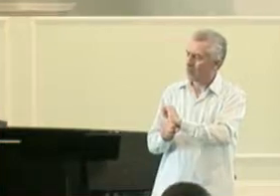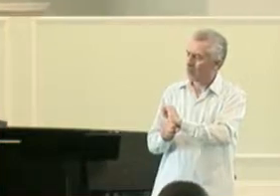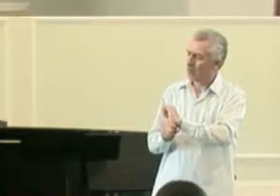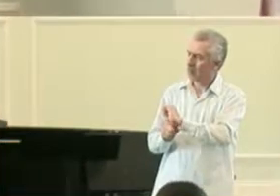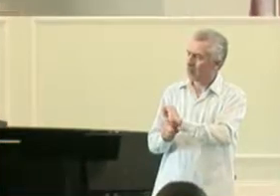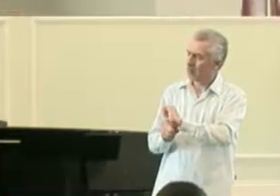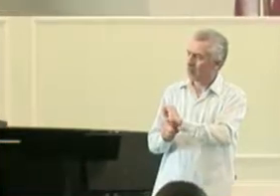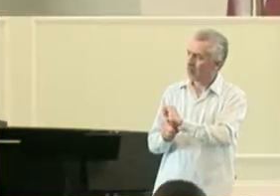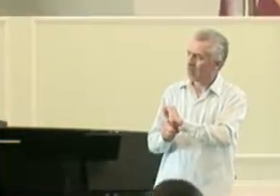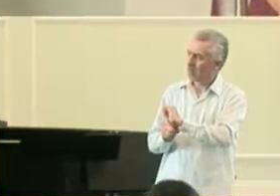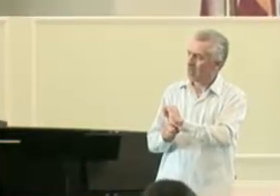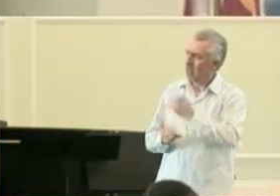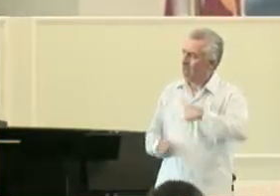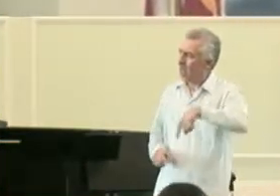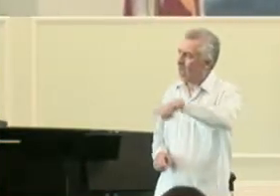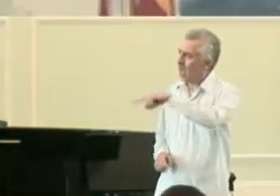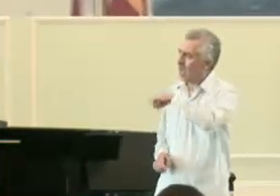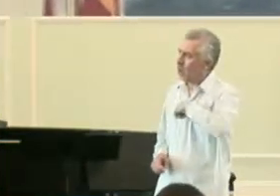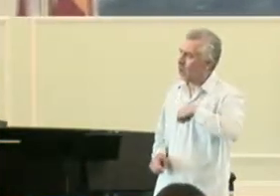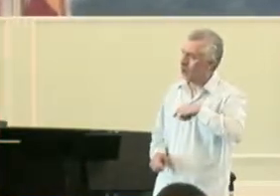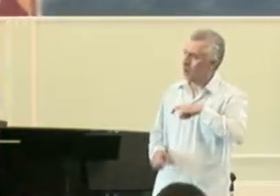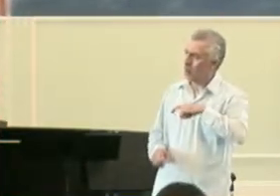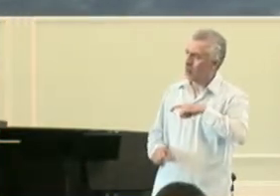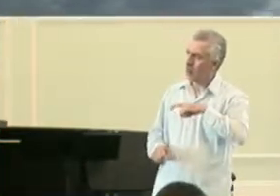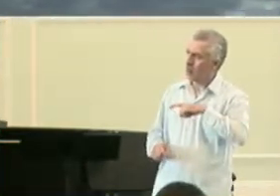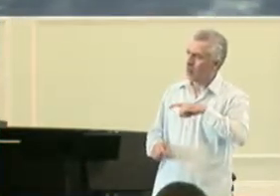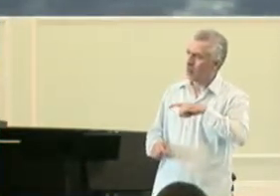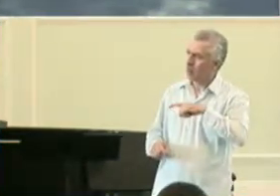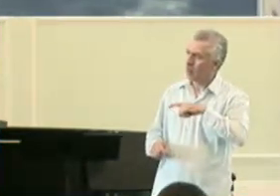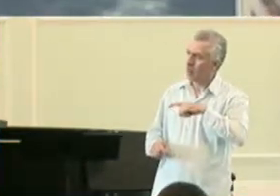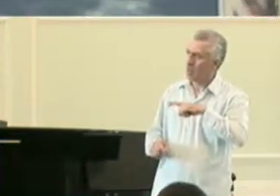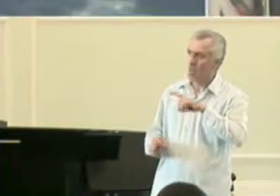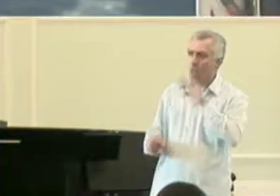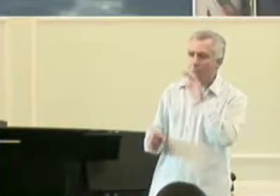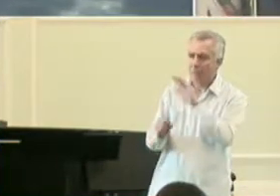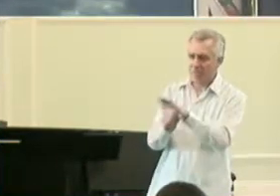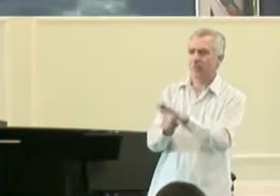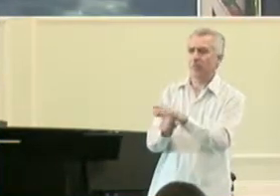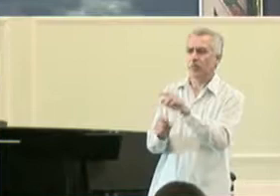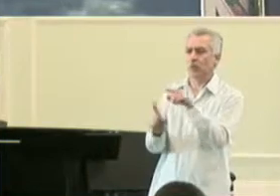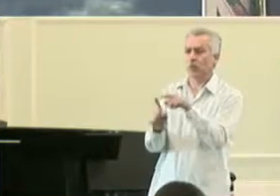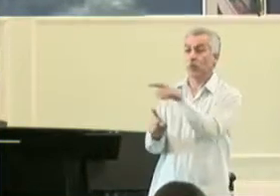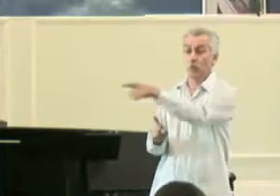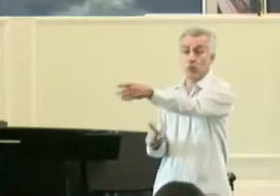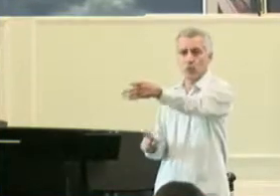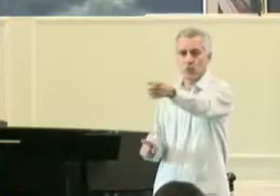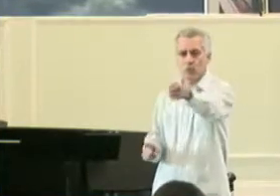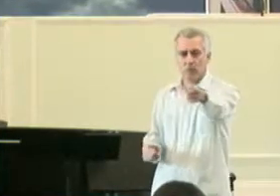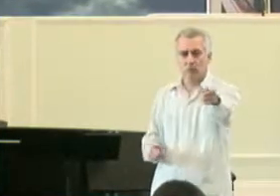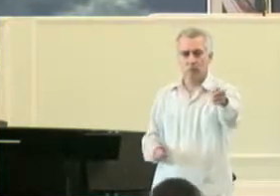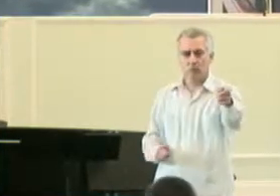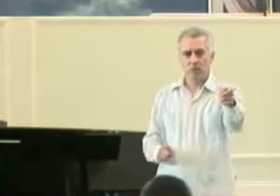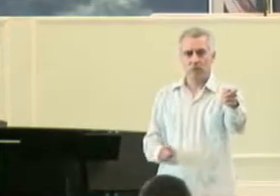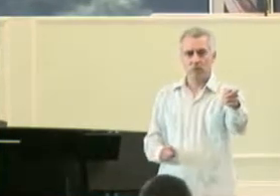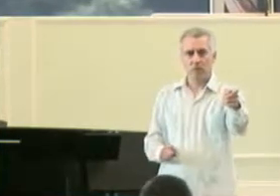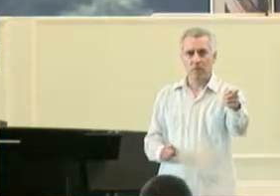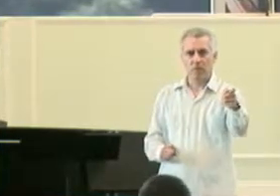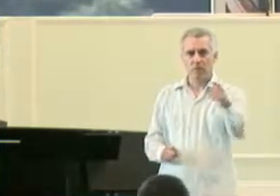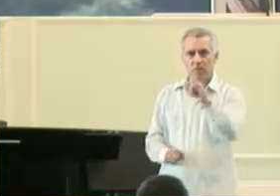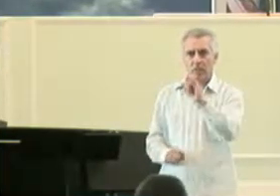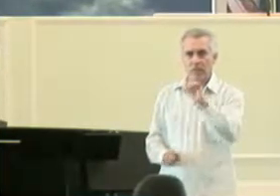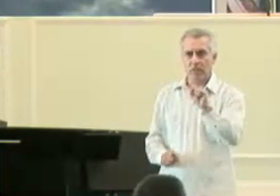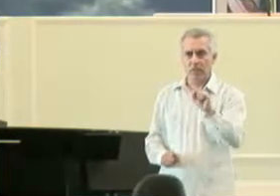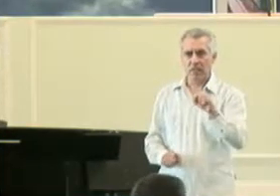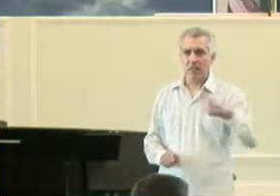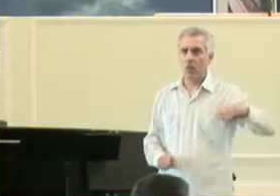our commitment to you and our promise to you is that we are going to be